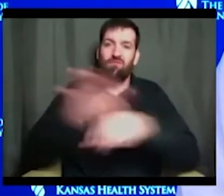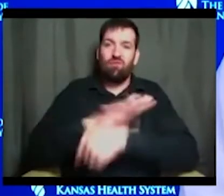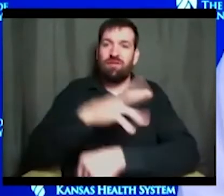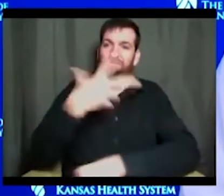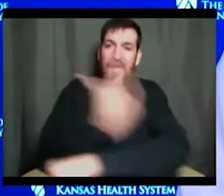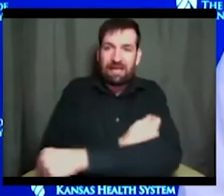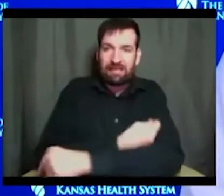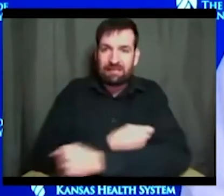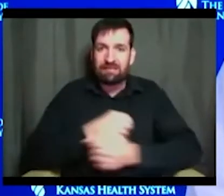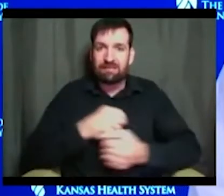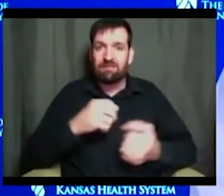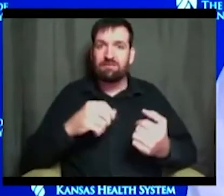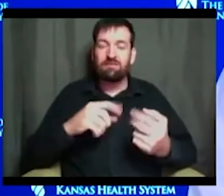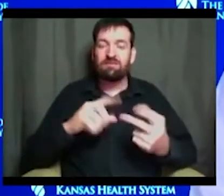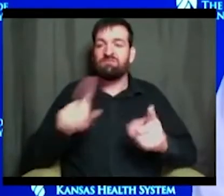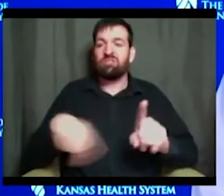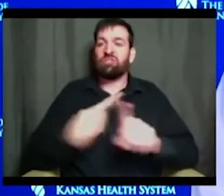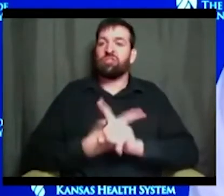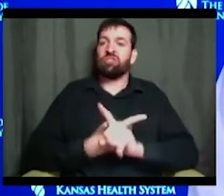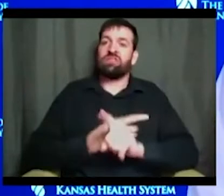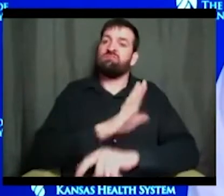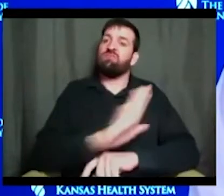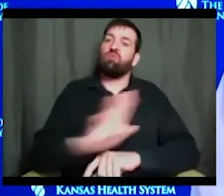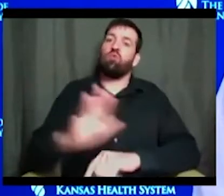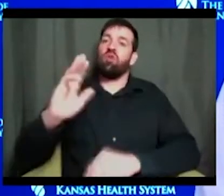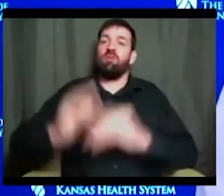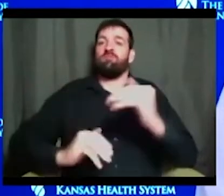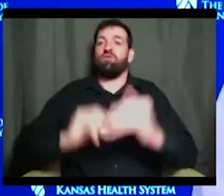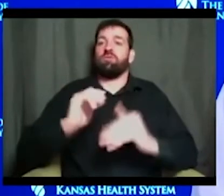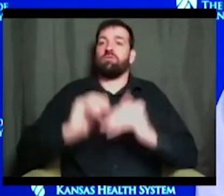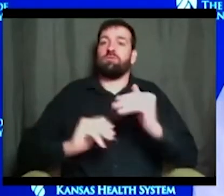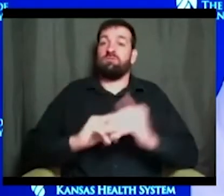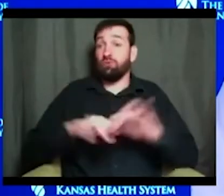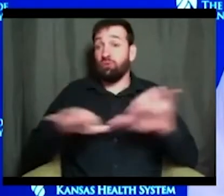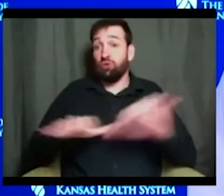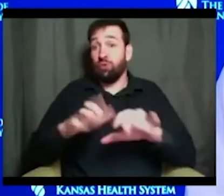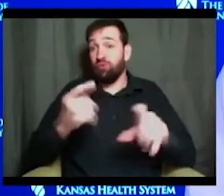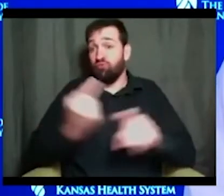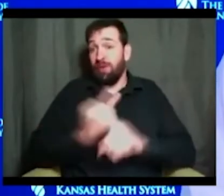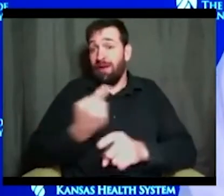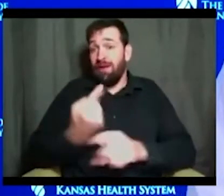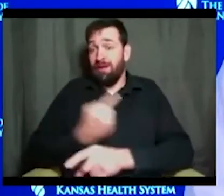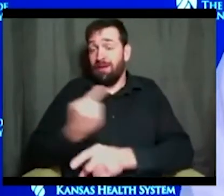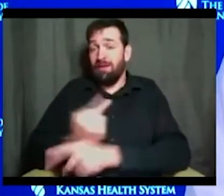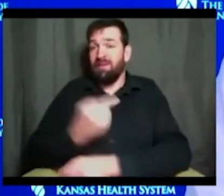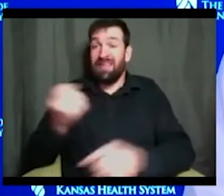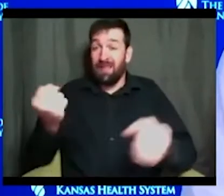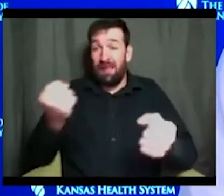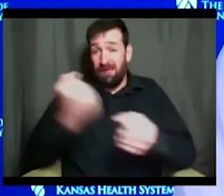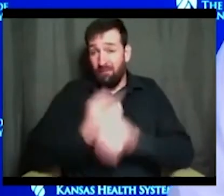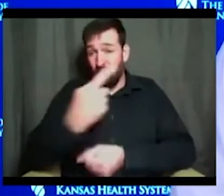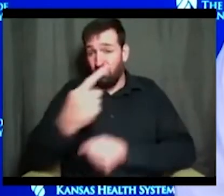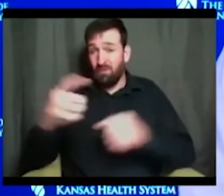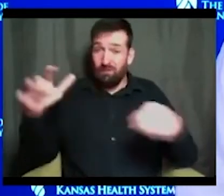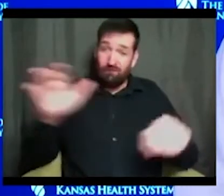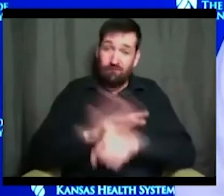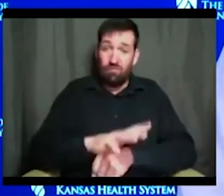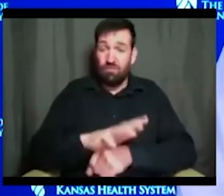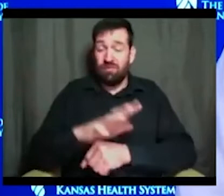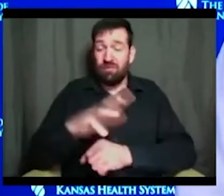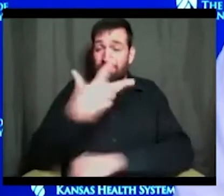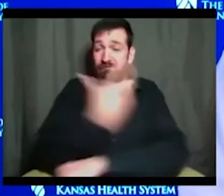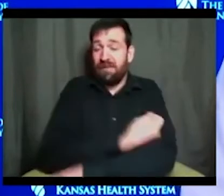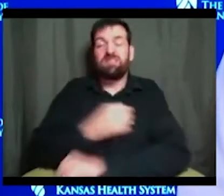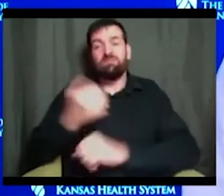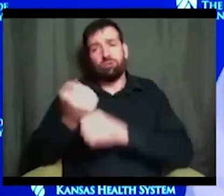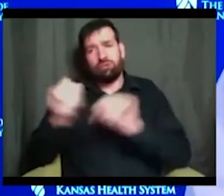it really just goes to your comfort. It sounds like you have been doing the right things, and almost everybody is fully vaccinated. Overall, you should be safe, but you have to